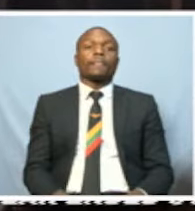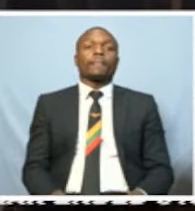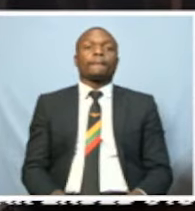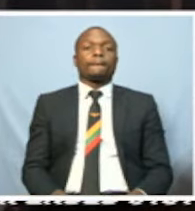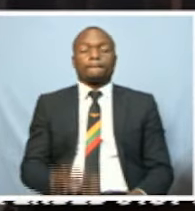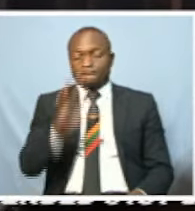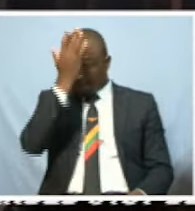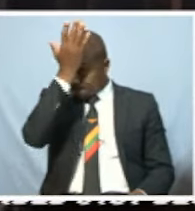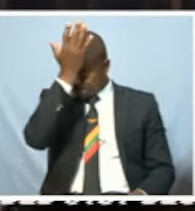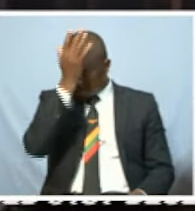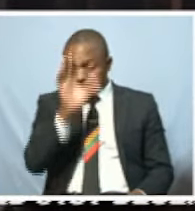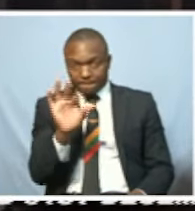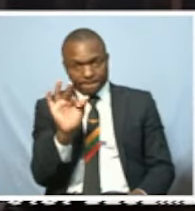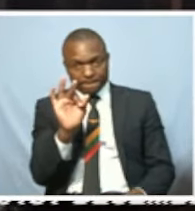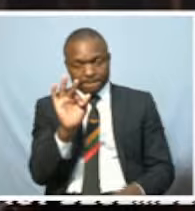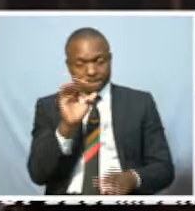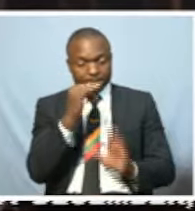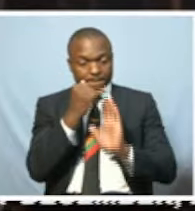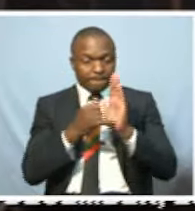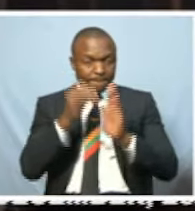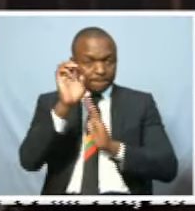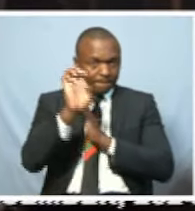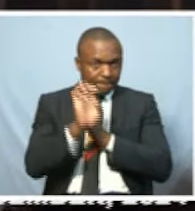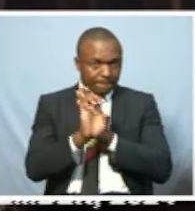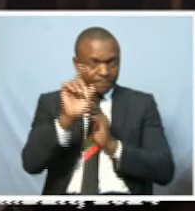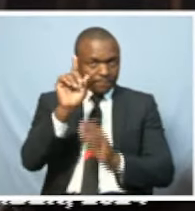dated 19th June 2023.